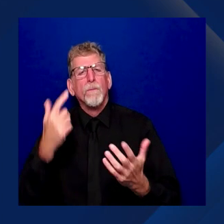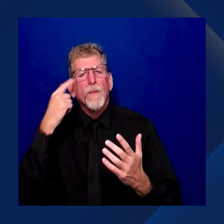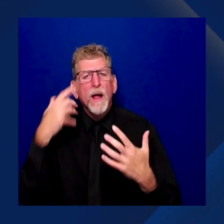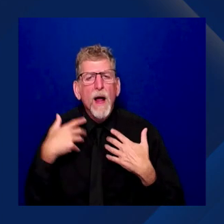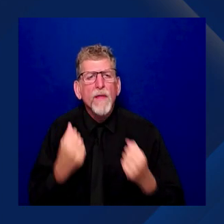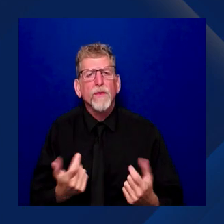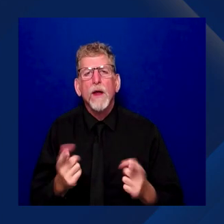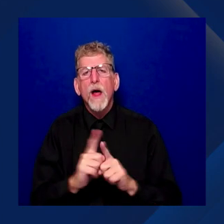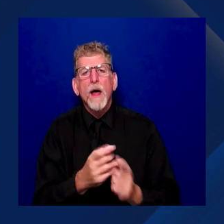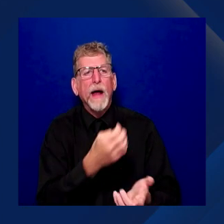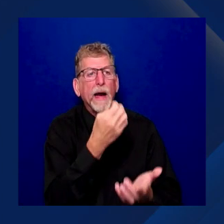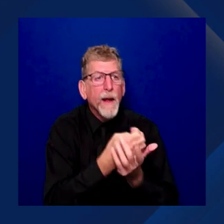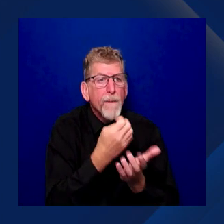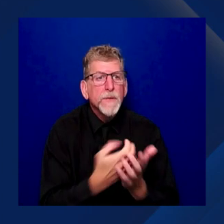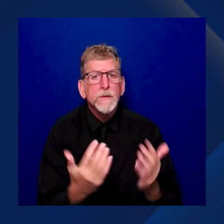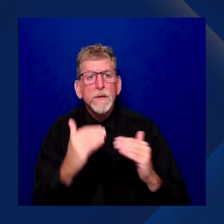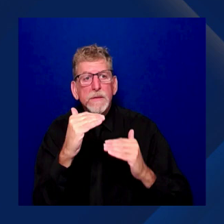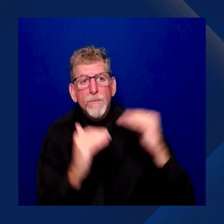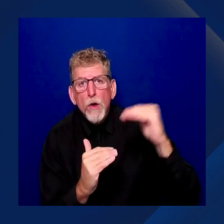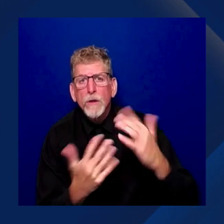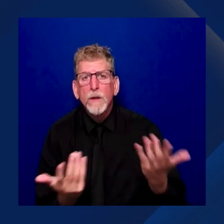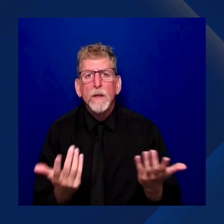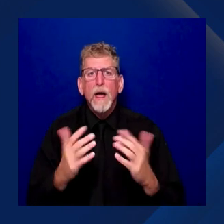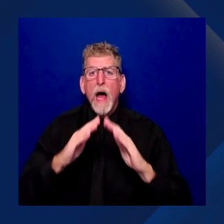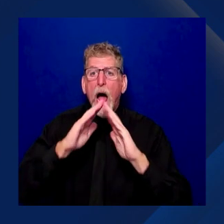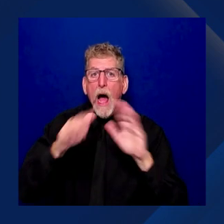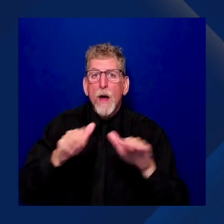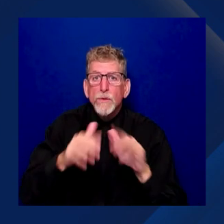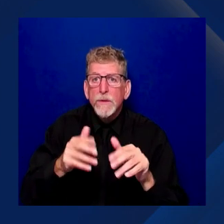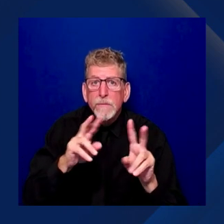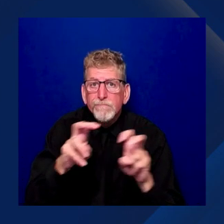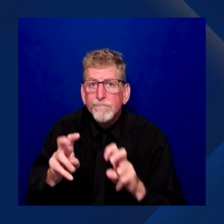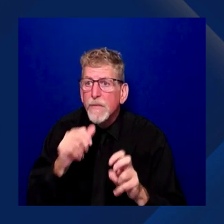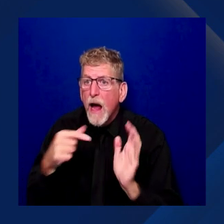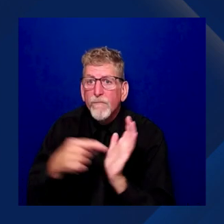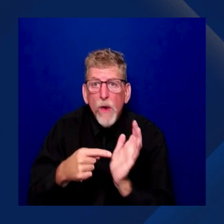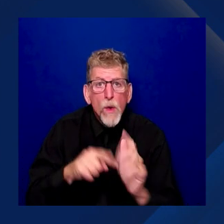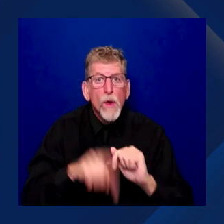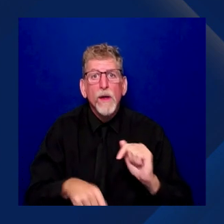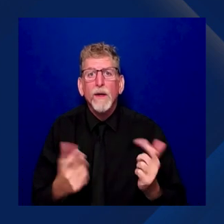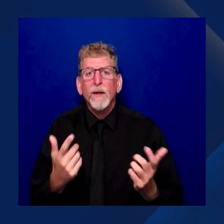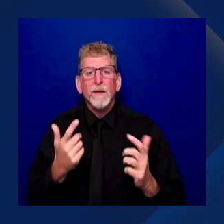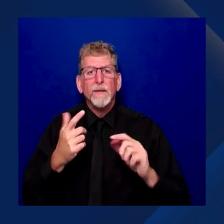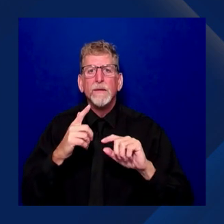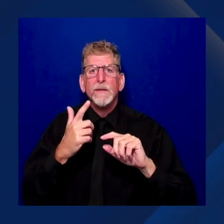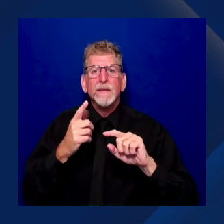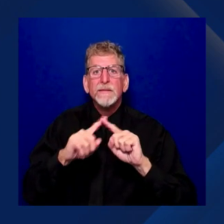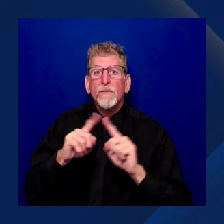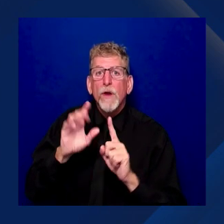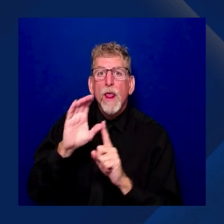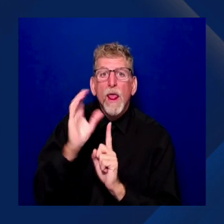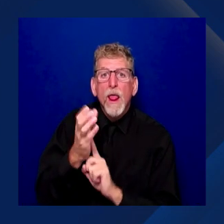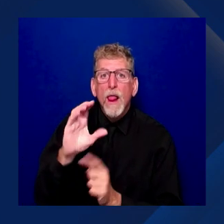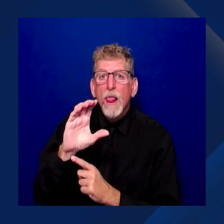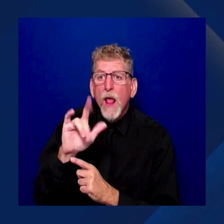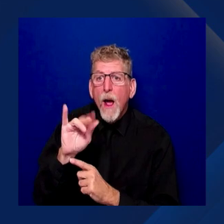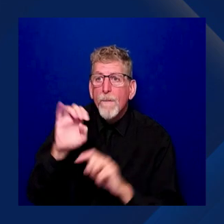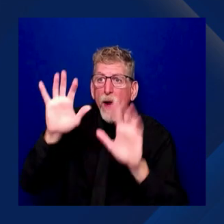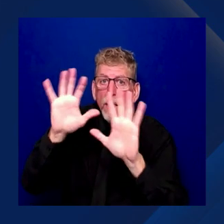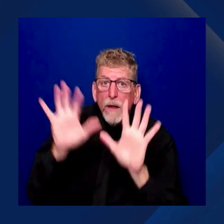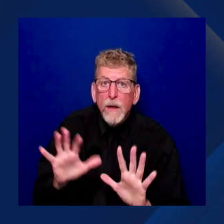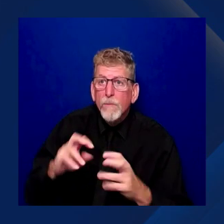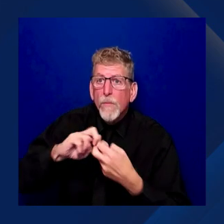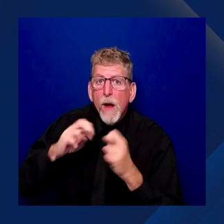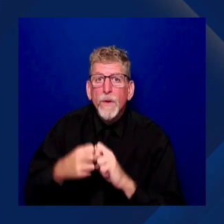climate, transportation access, access to education, food security, community engagement, social